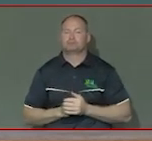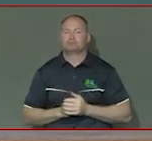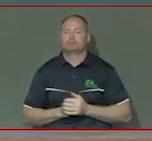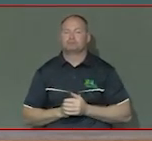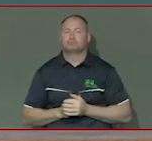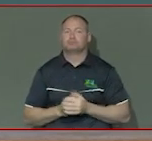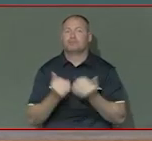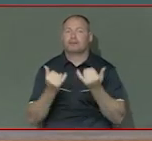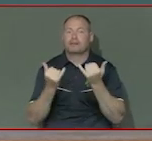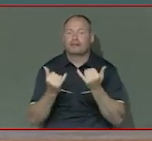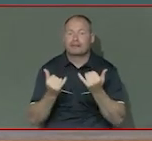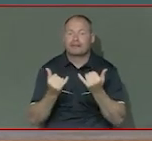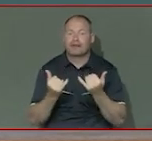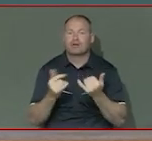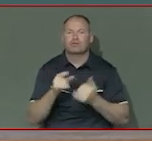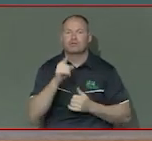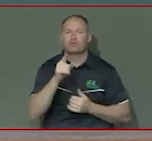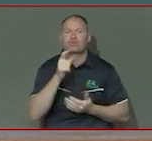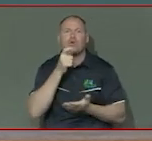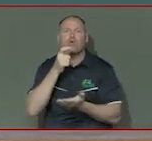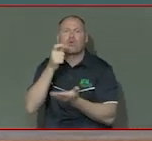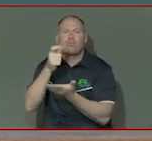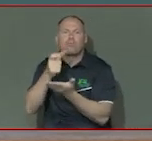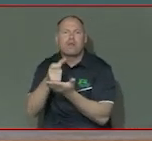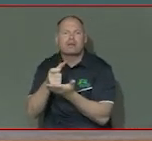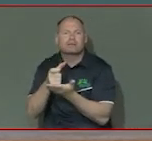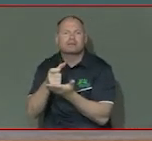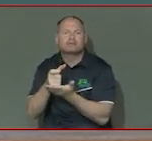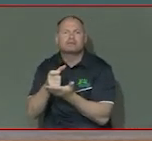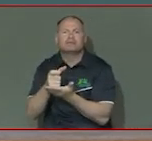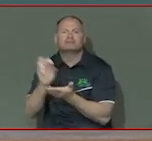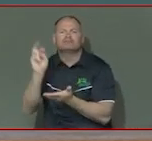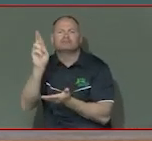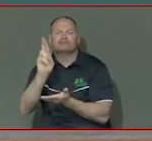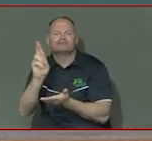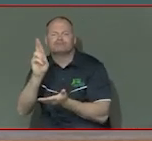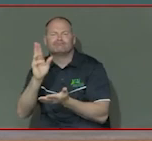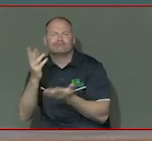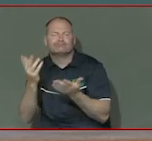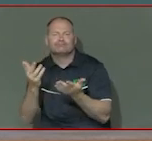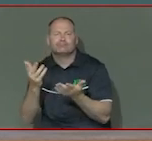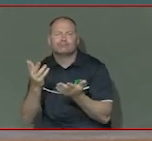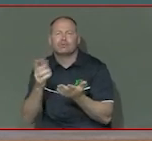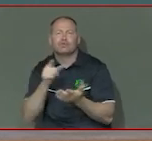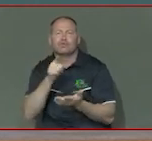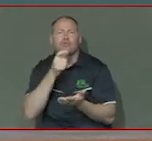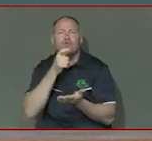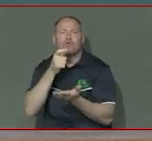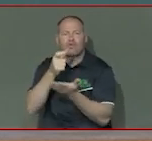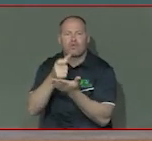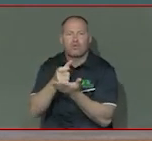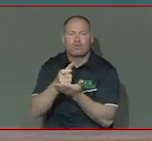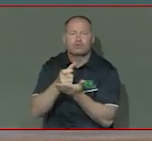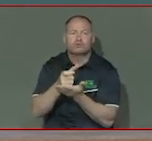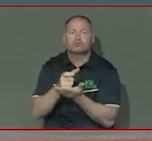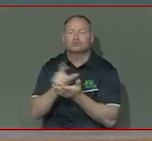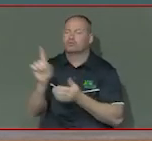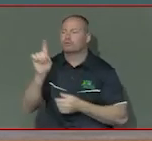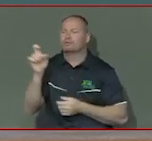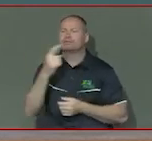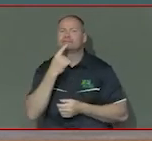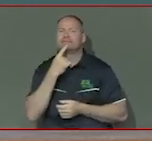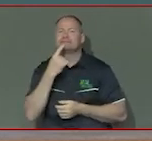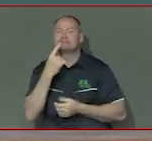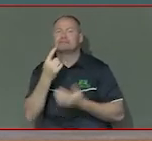do a comment on a ratio or on the question will say you have to give trends and you have to